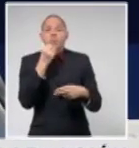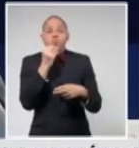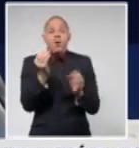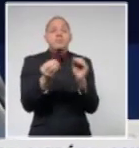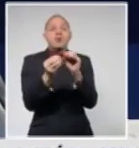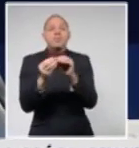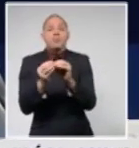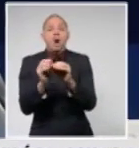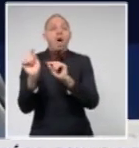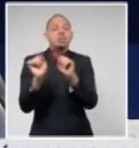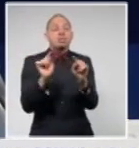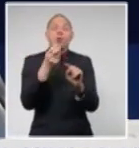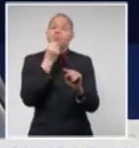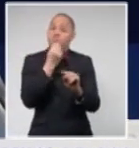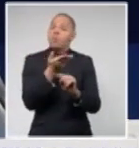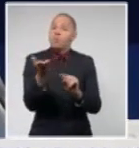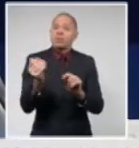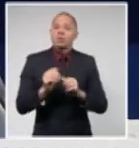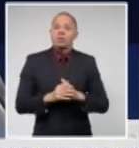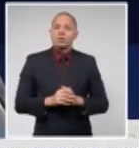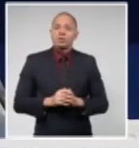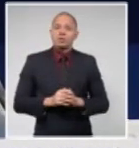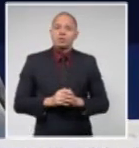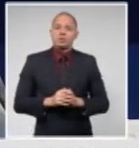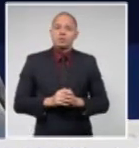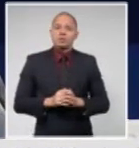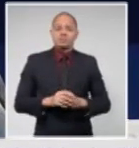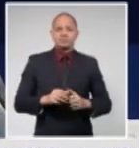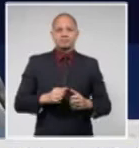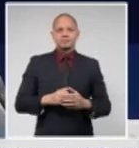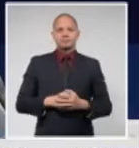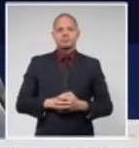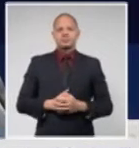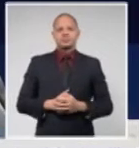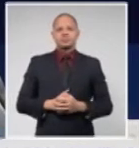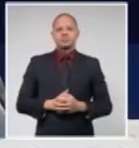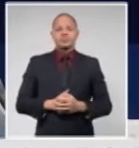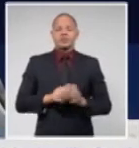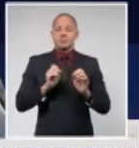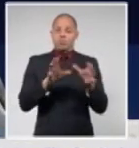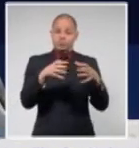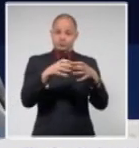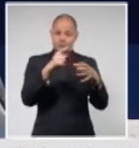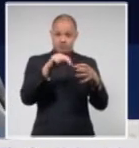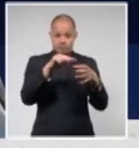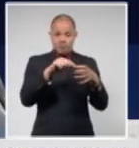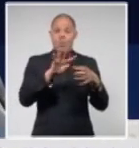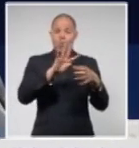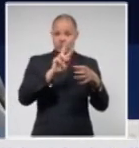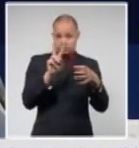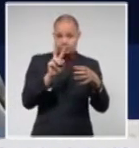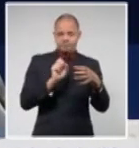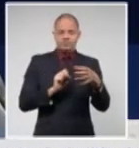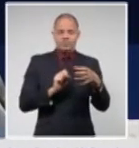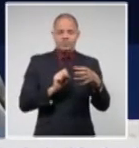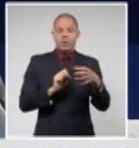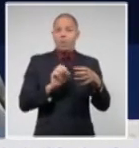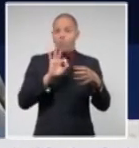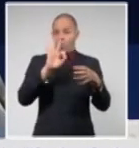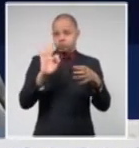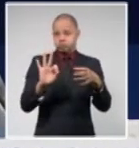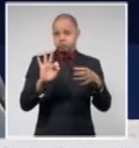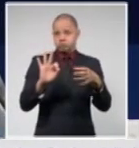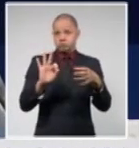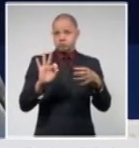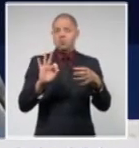of infection linked to 8 is yet to be determined. This means that the source of infection